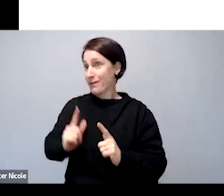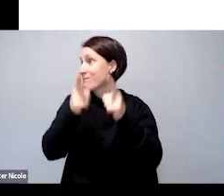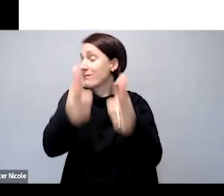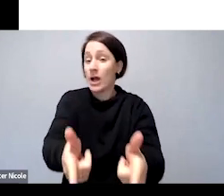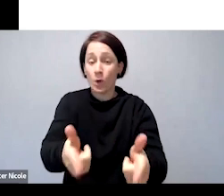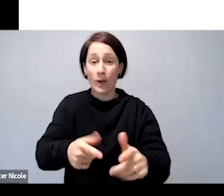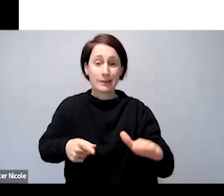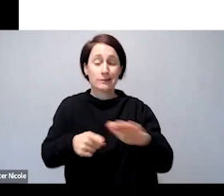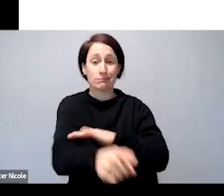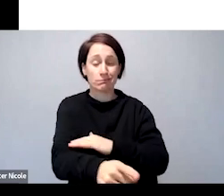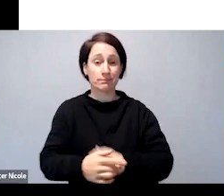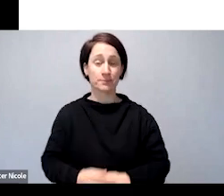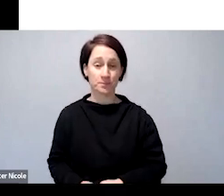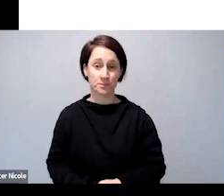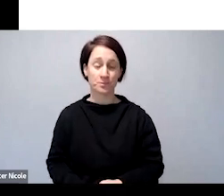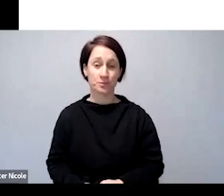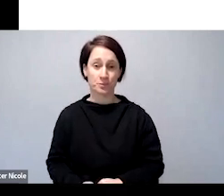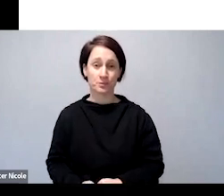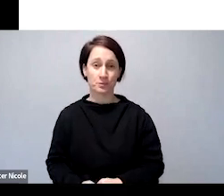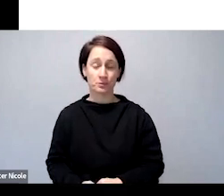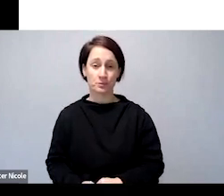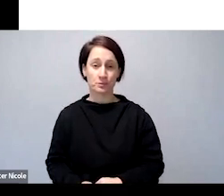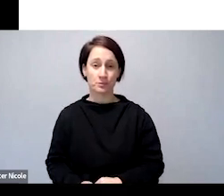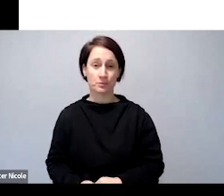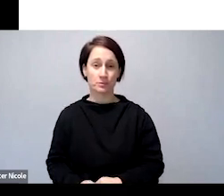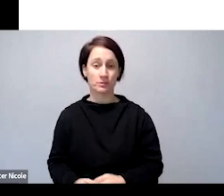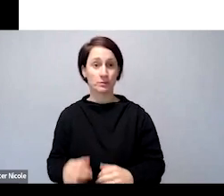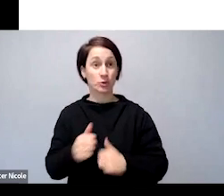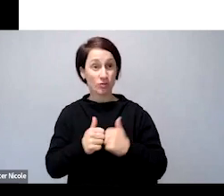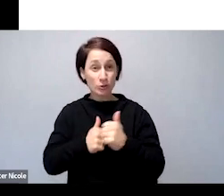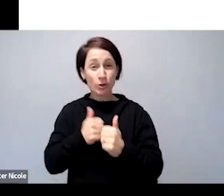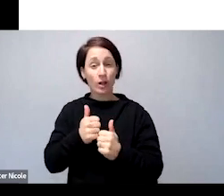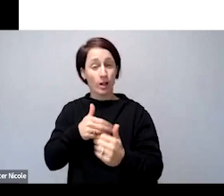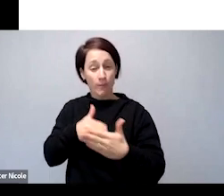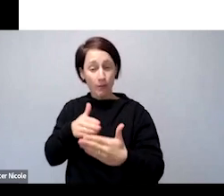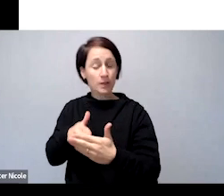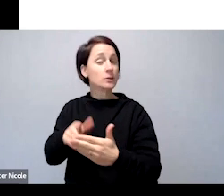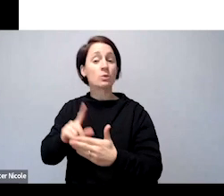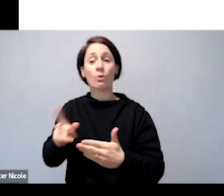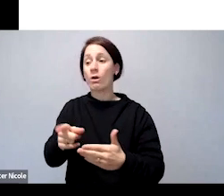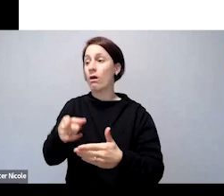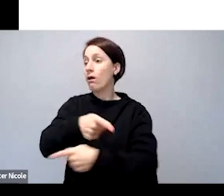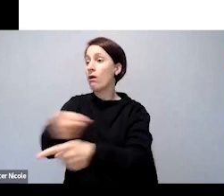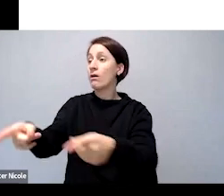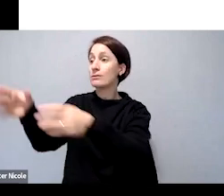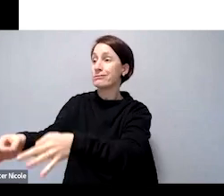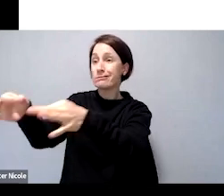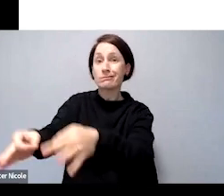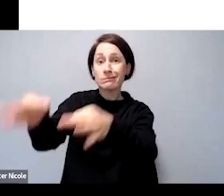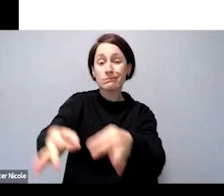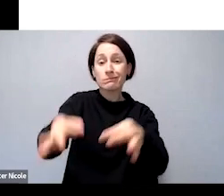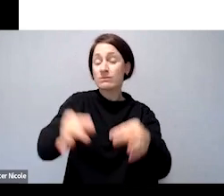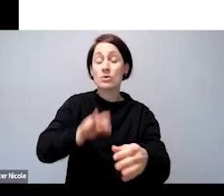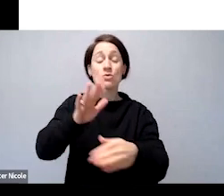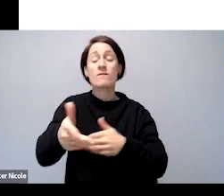an evacuation is ordered. It's things like decisions made without consultation about service continuity